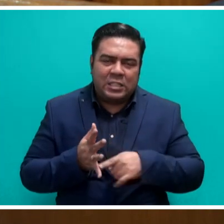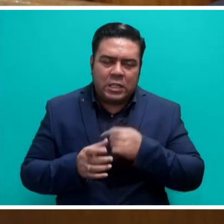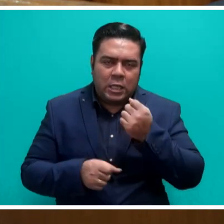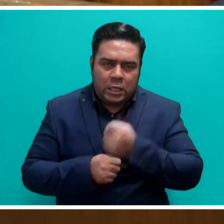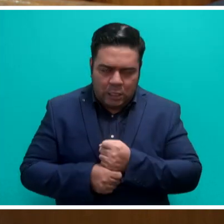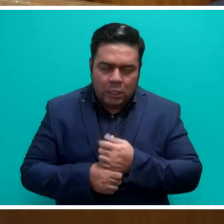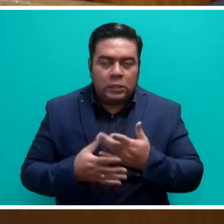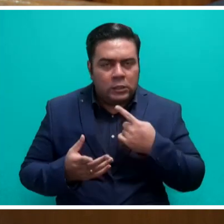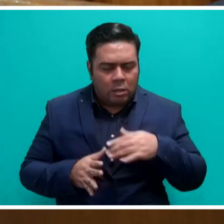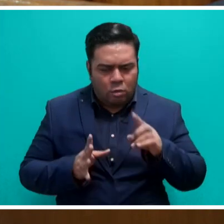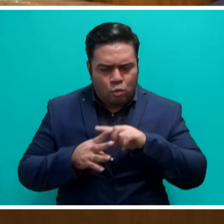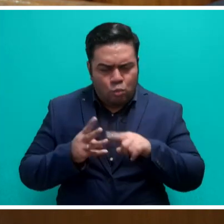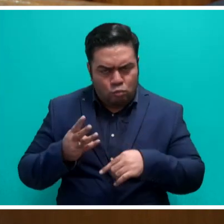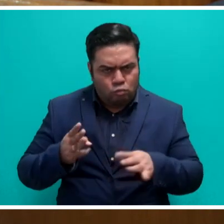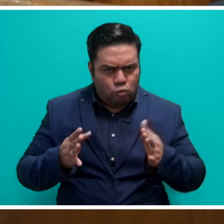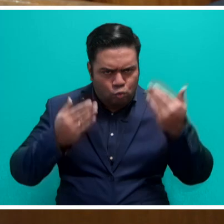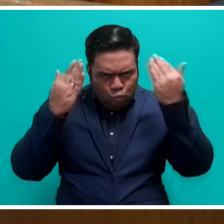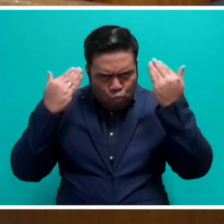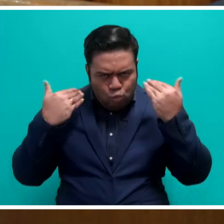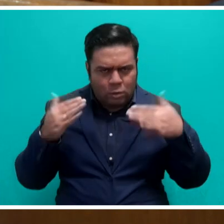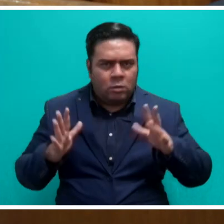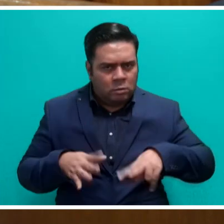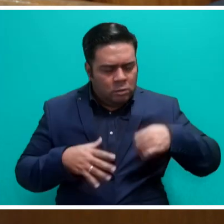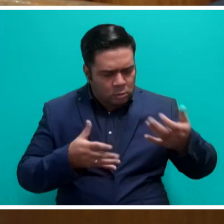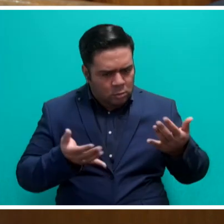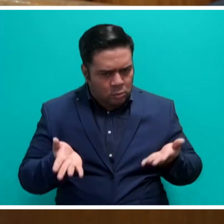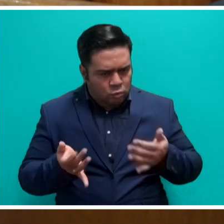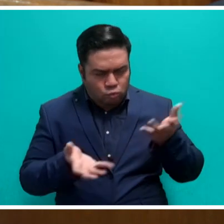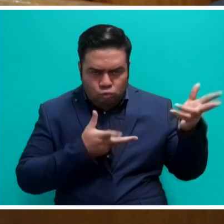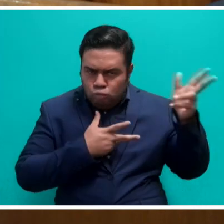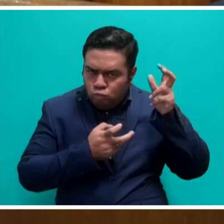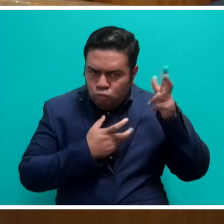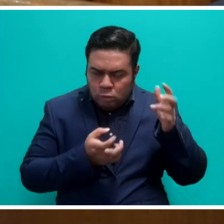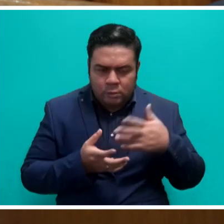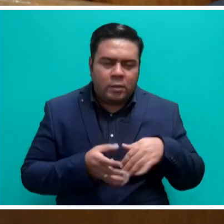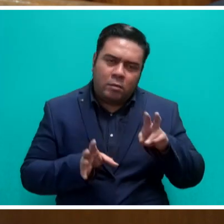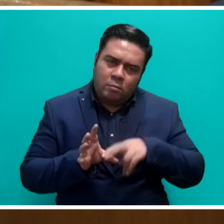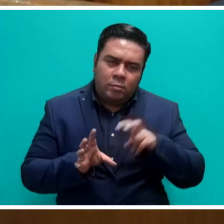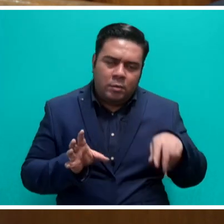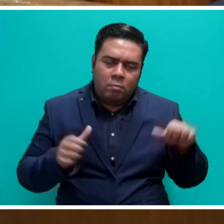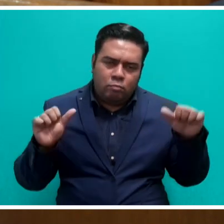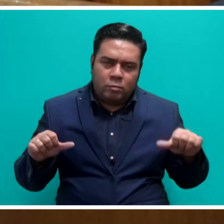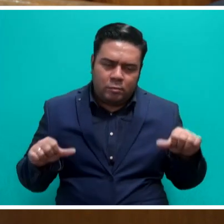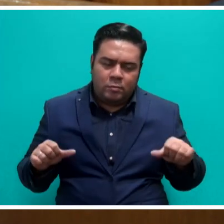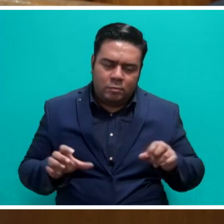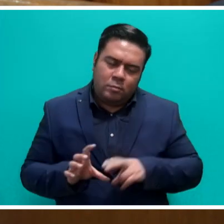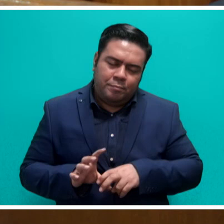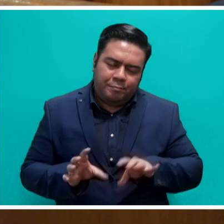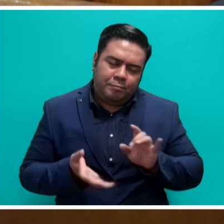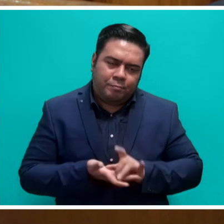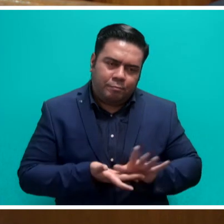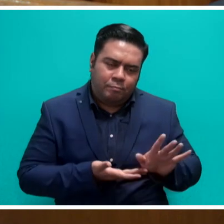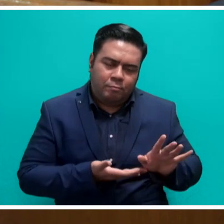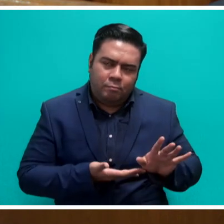On the advice of the COC, the President suspended Mr. Sanim pending the referral and